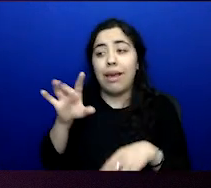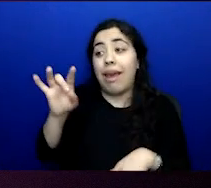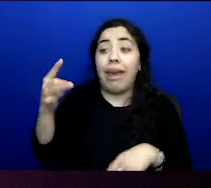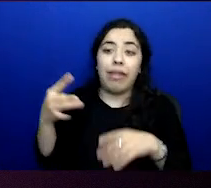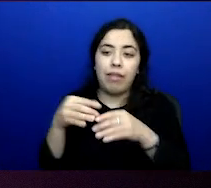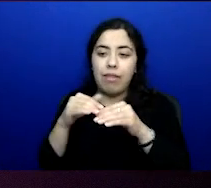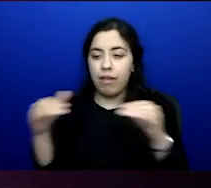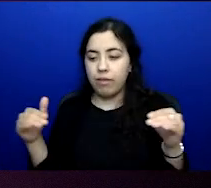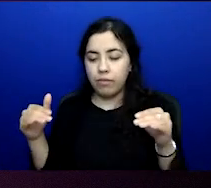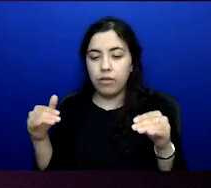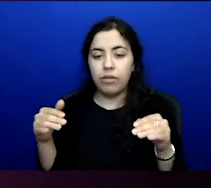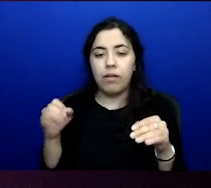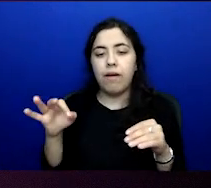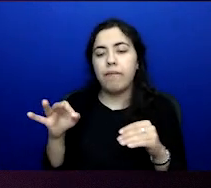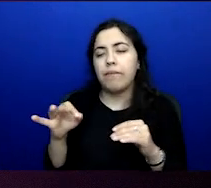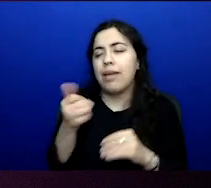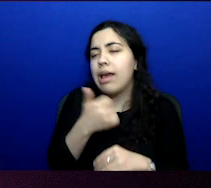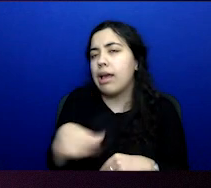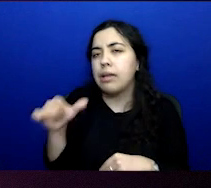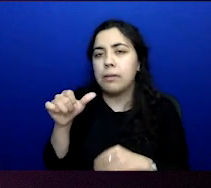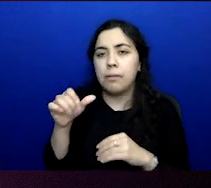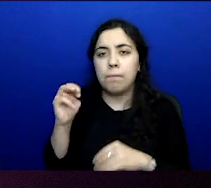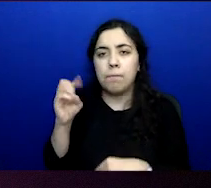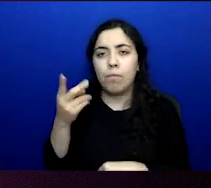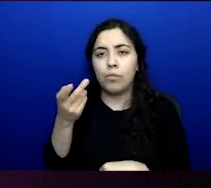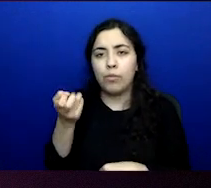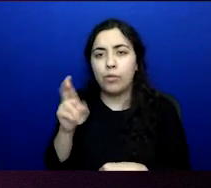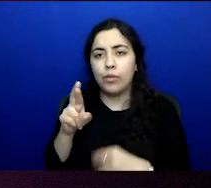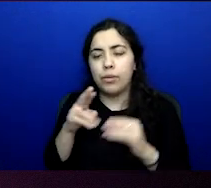of another modular pipeline. So we have to